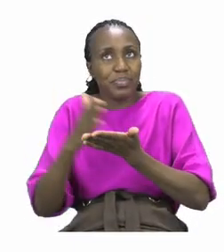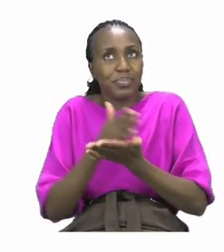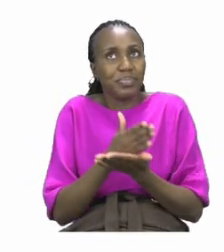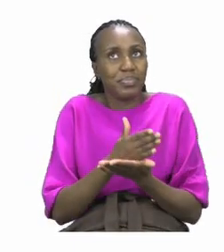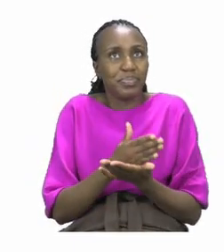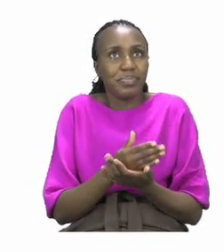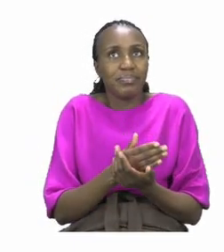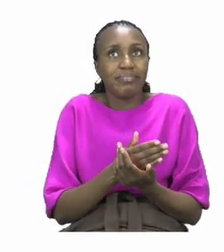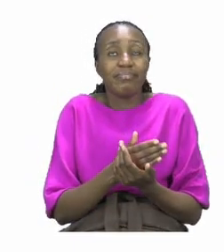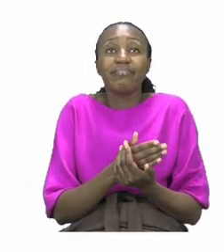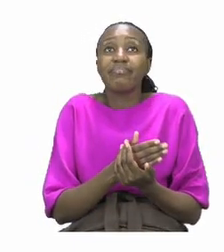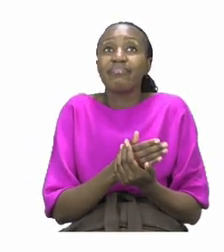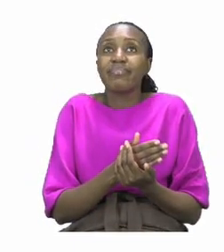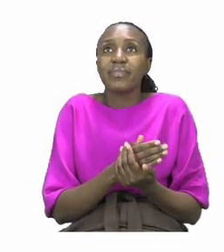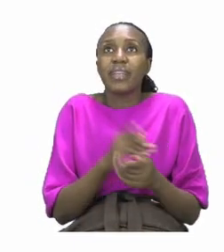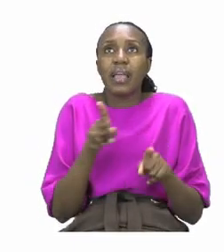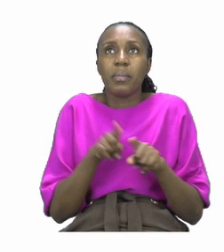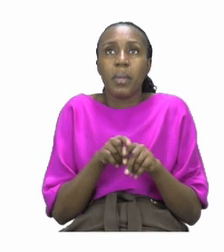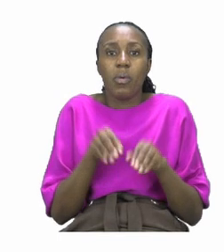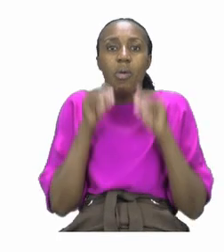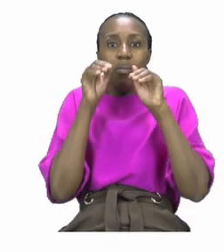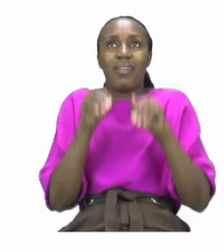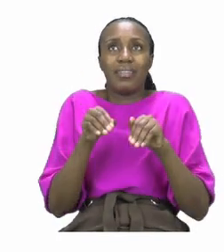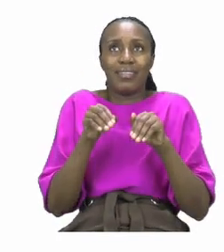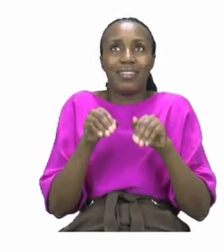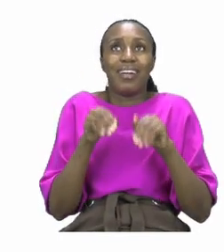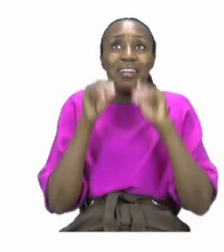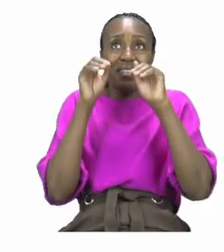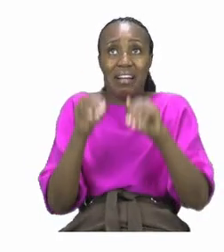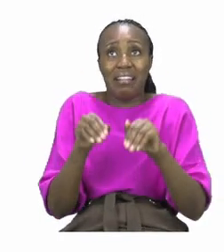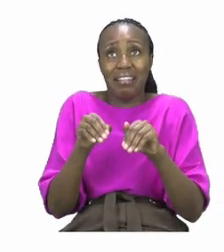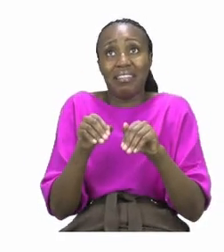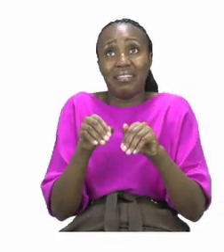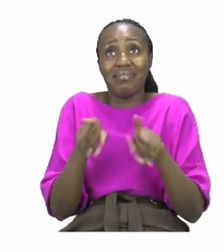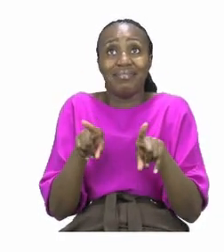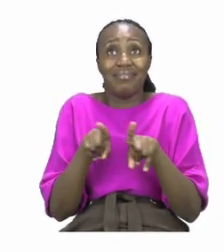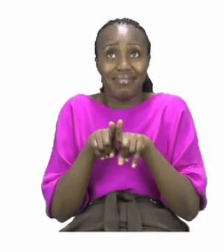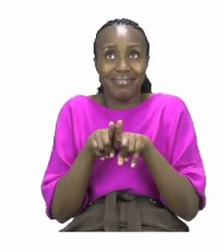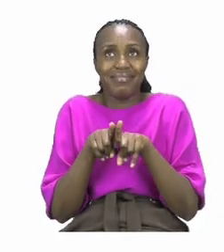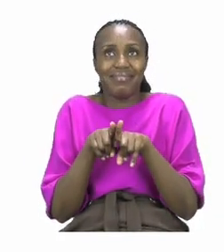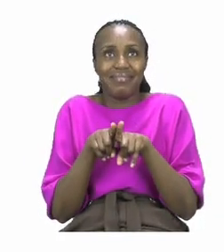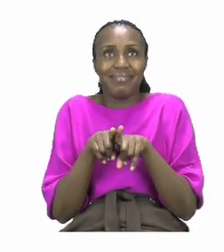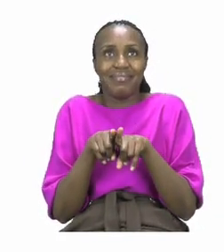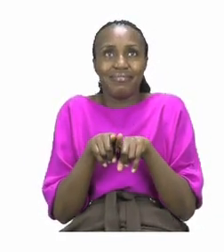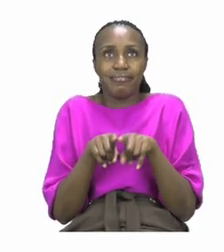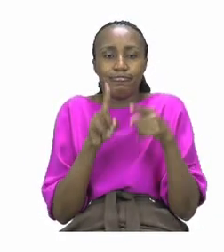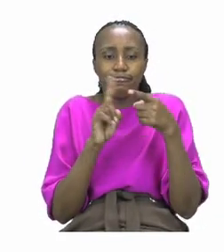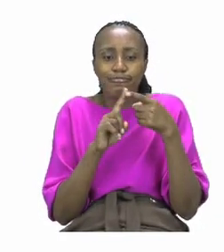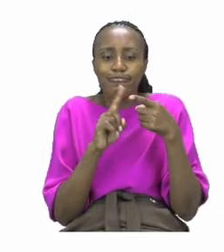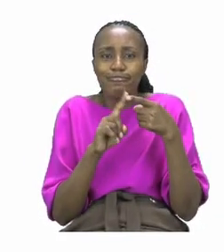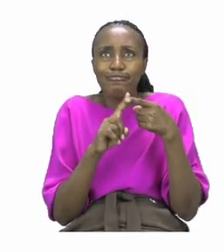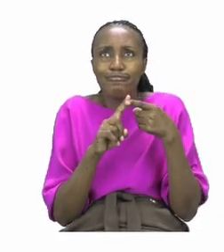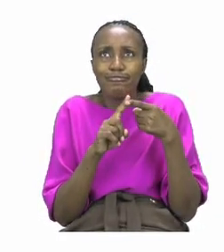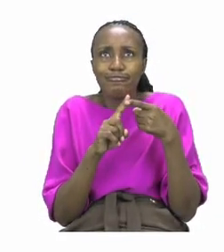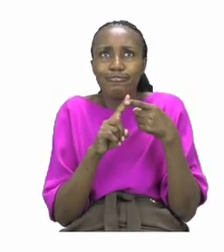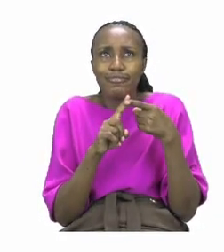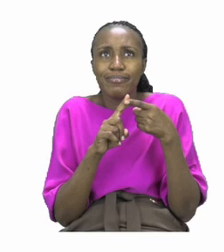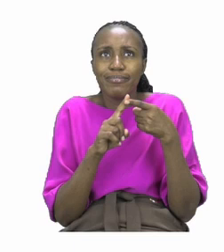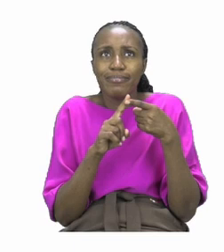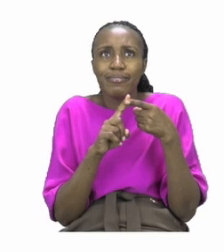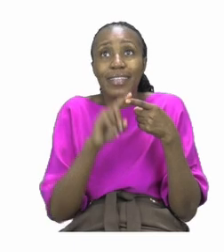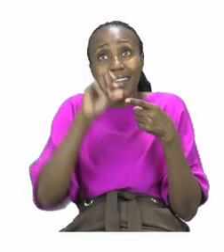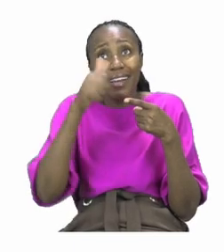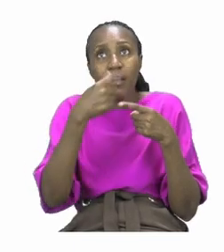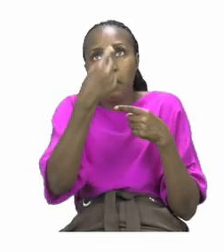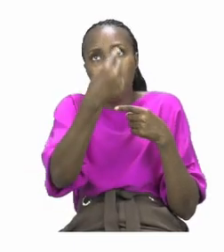like him hopping towards his leaf. Let's start with the first ones, and then I'll leave you to do the